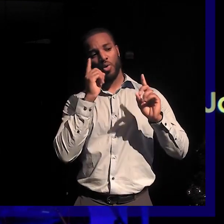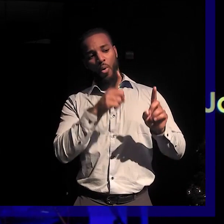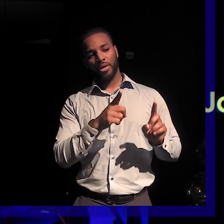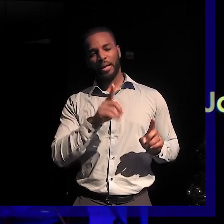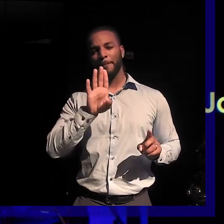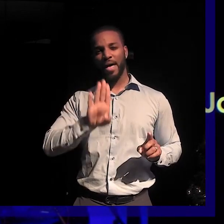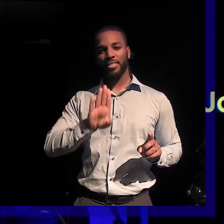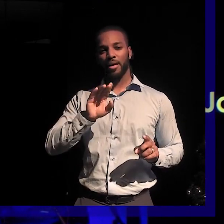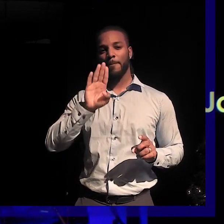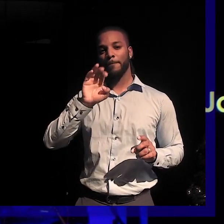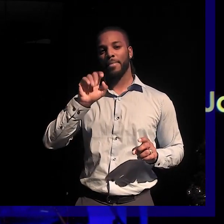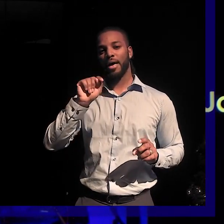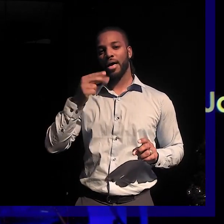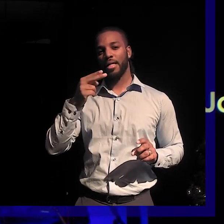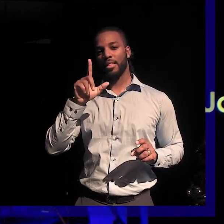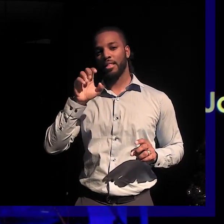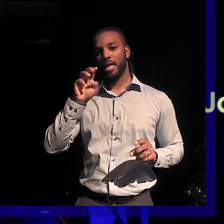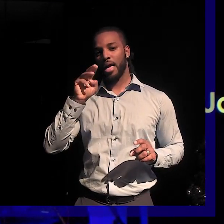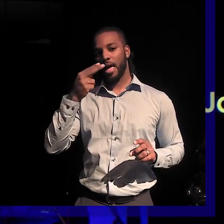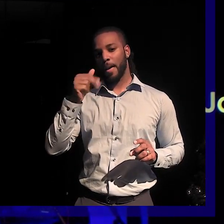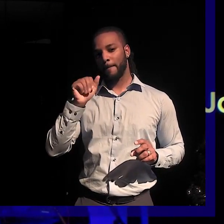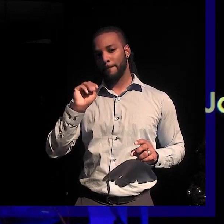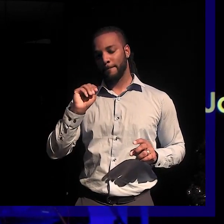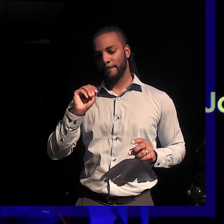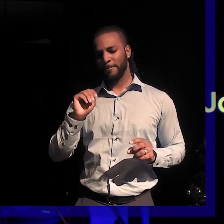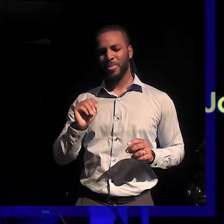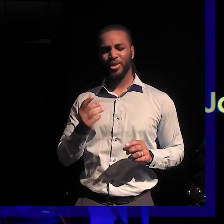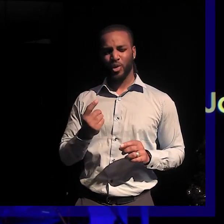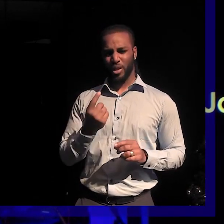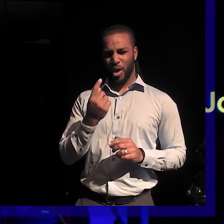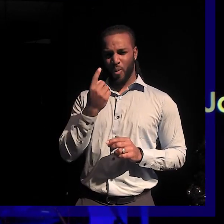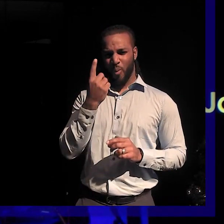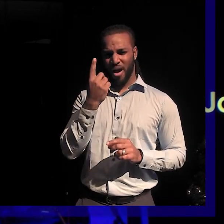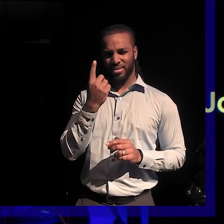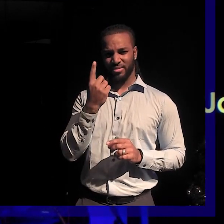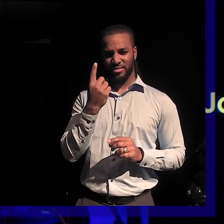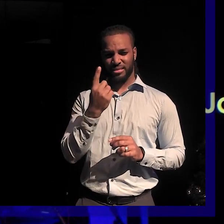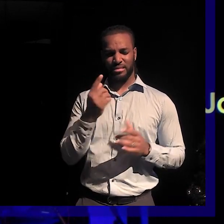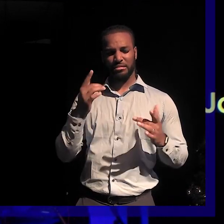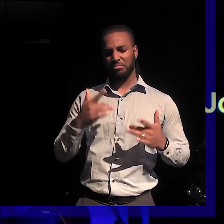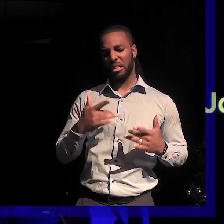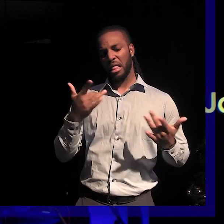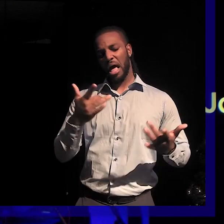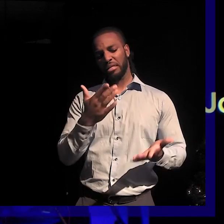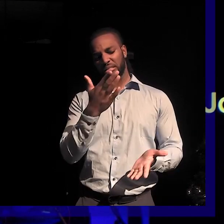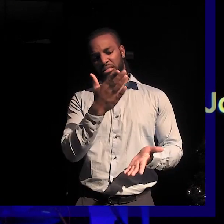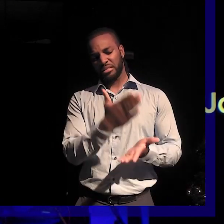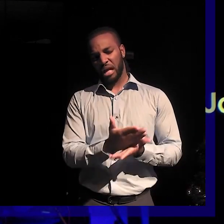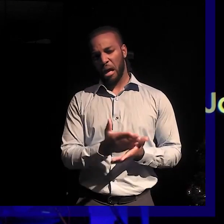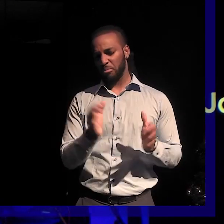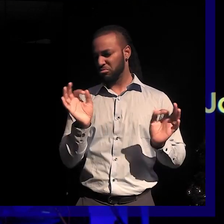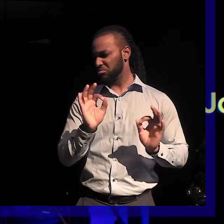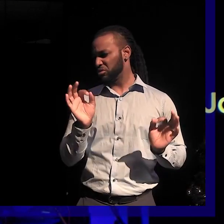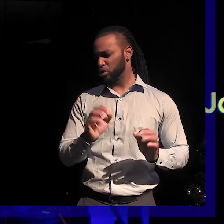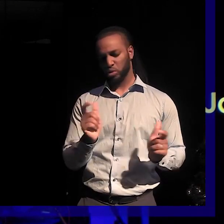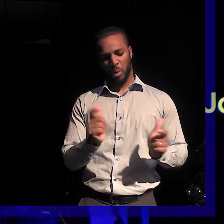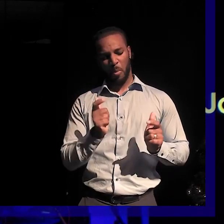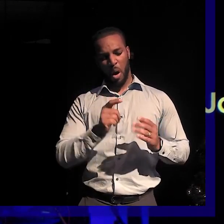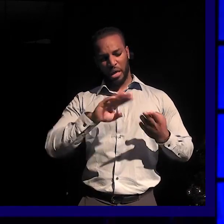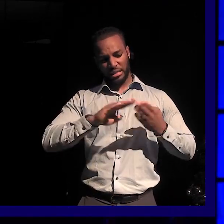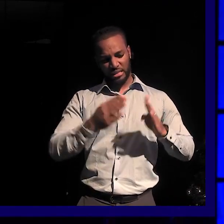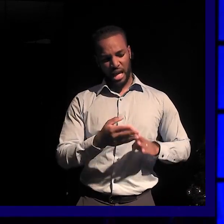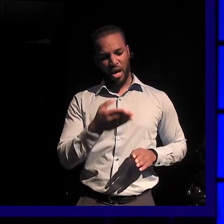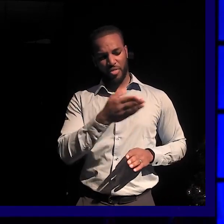to Bethlehem, the little one light stop in a small little backwater town